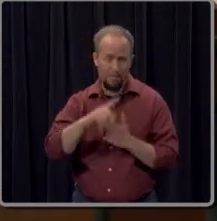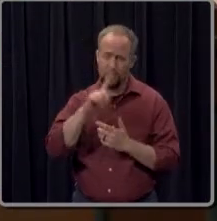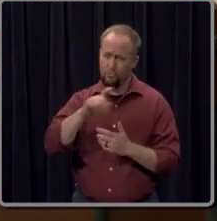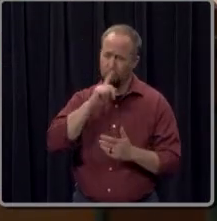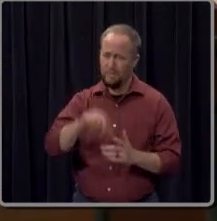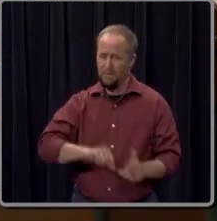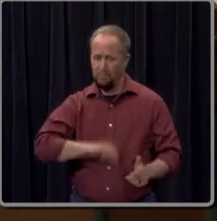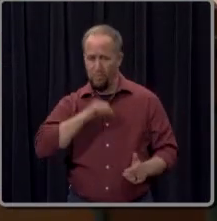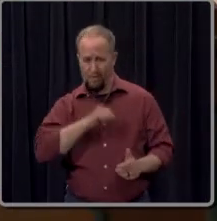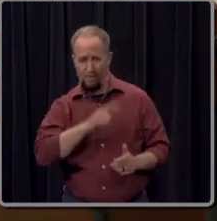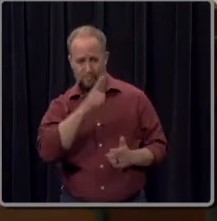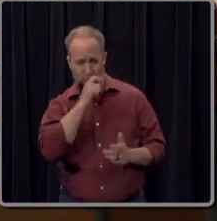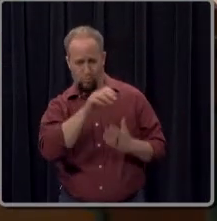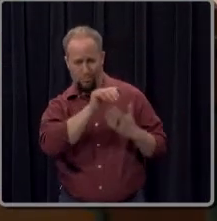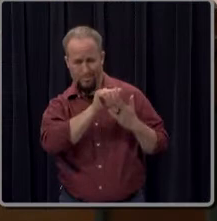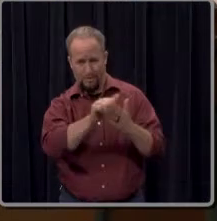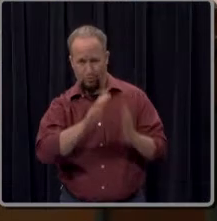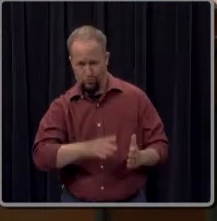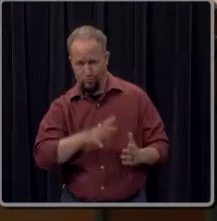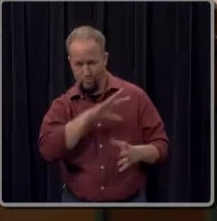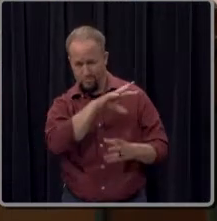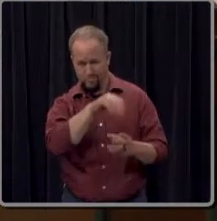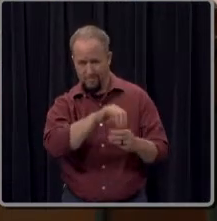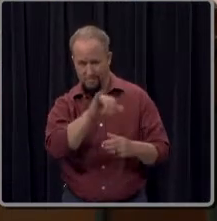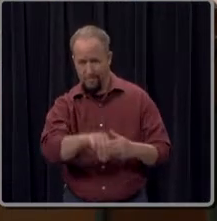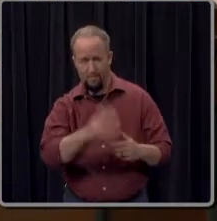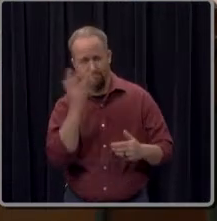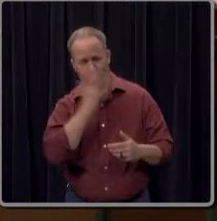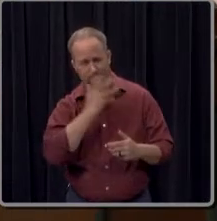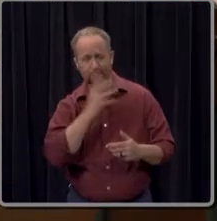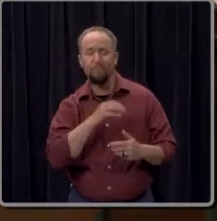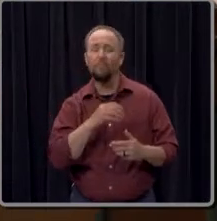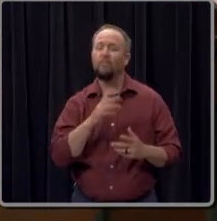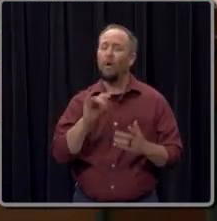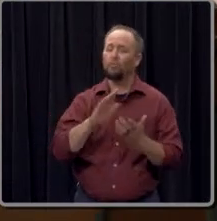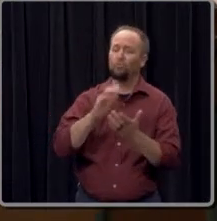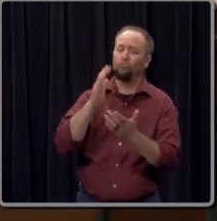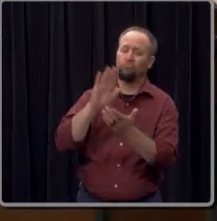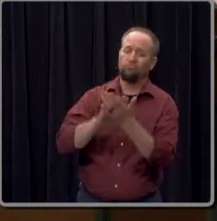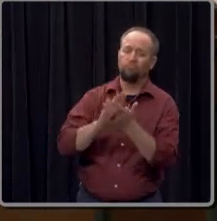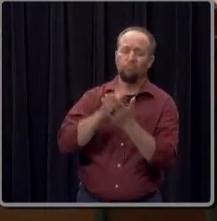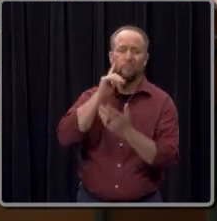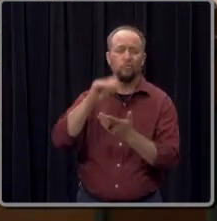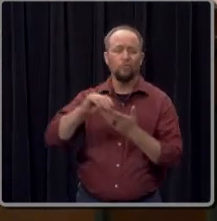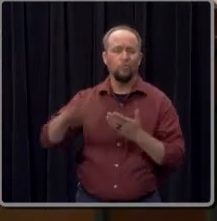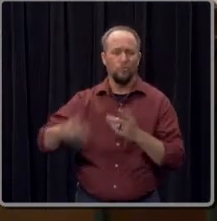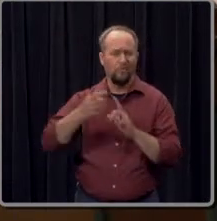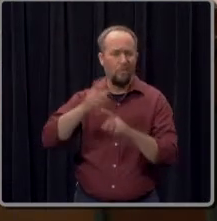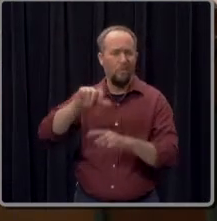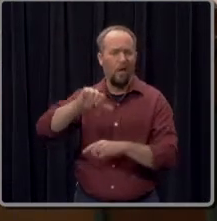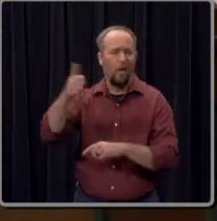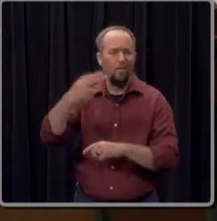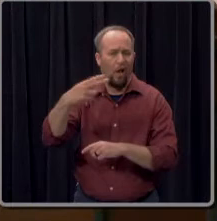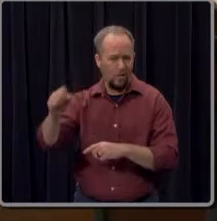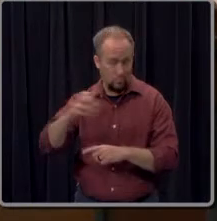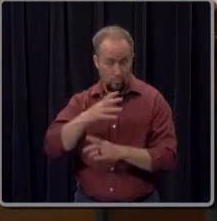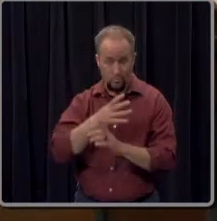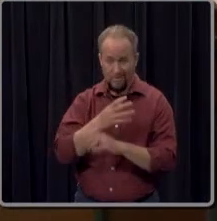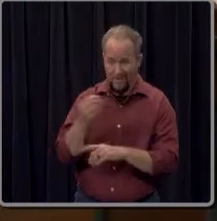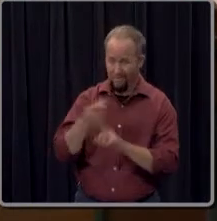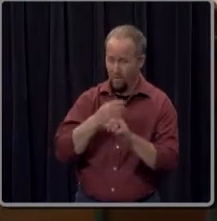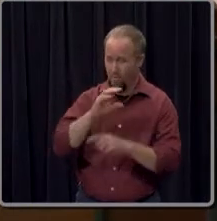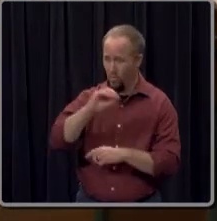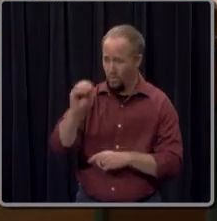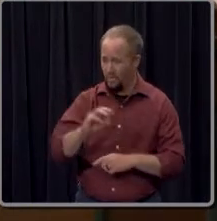them. But I also want to shout out to the students who came from the other high schools and from Olathe West, the